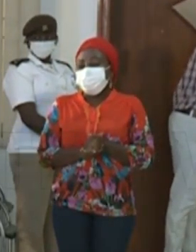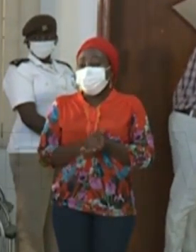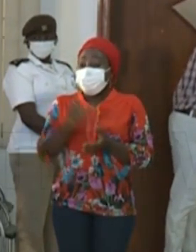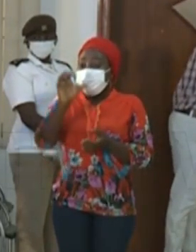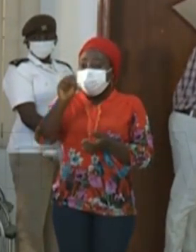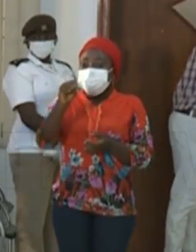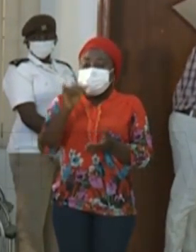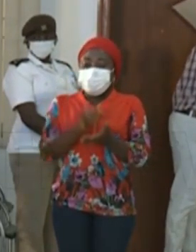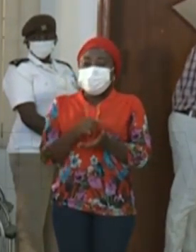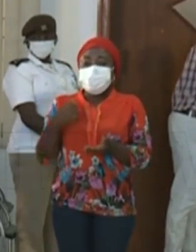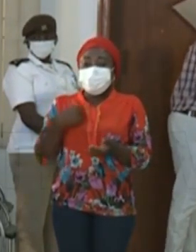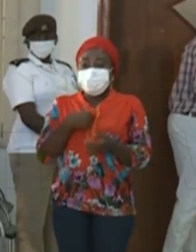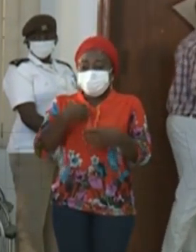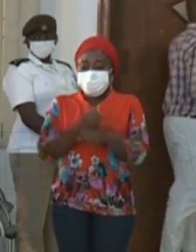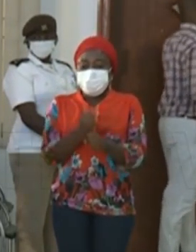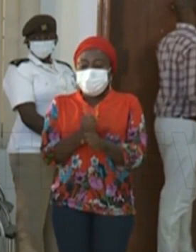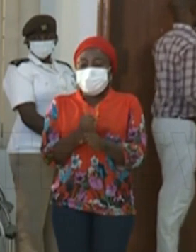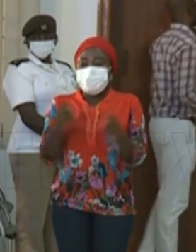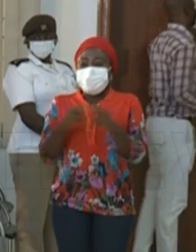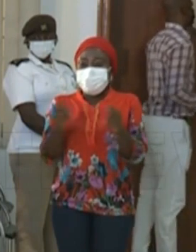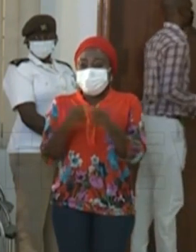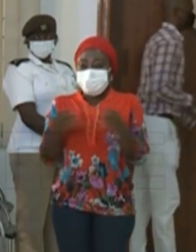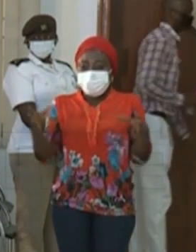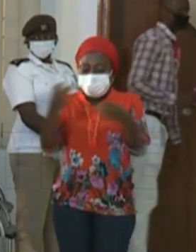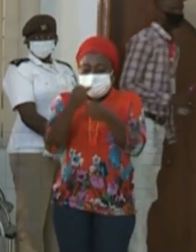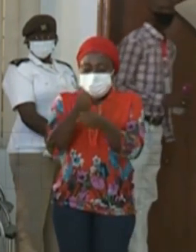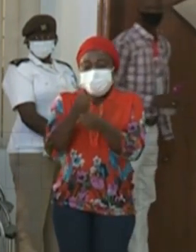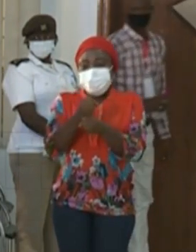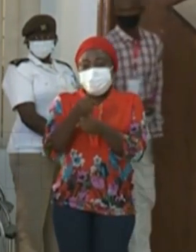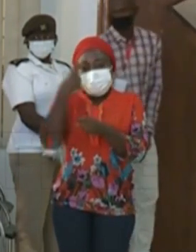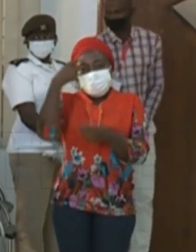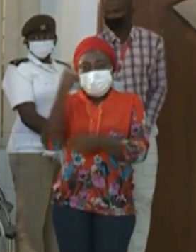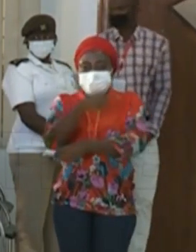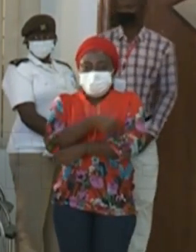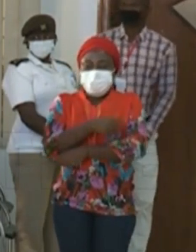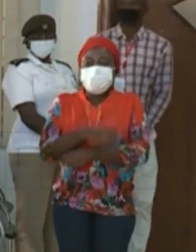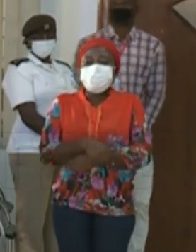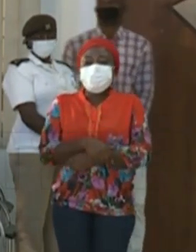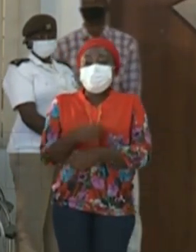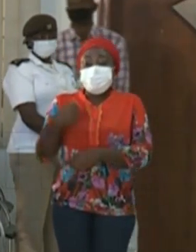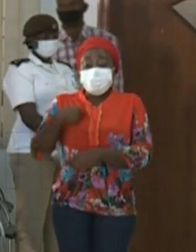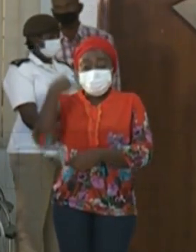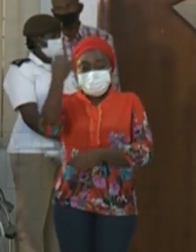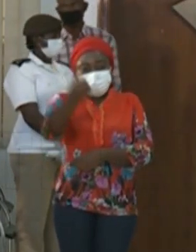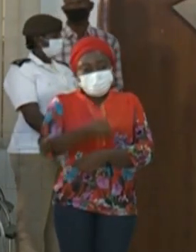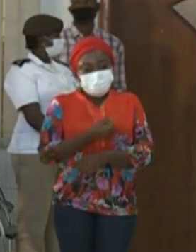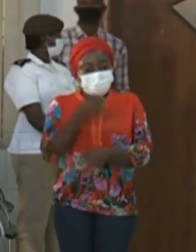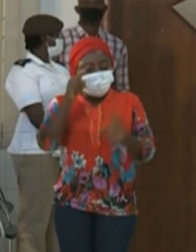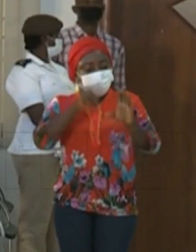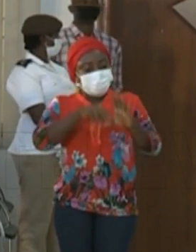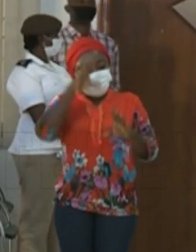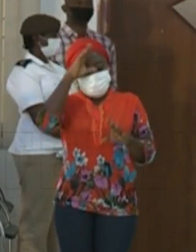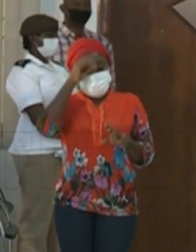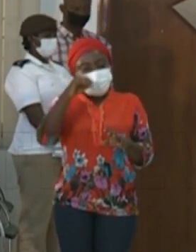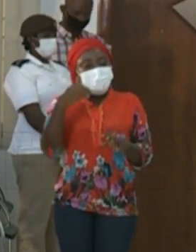so that we can make it very, very compact for today. So I will now invite the chairman of